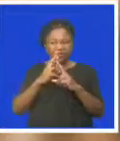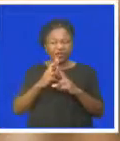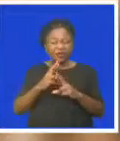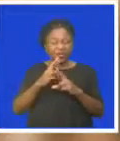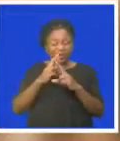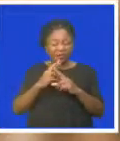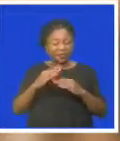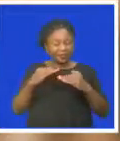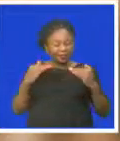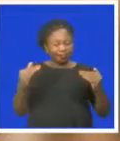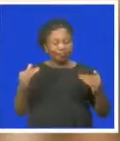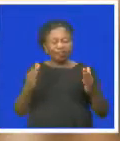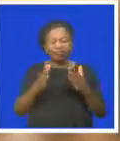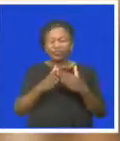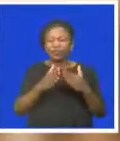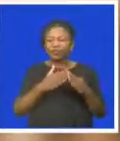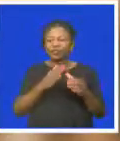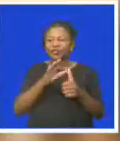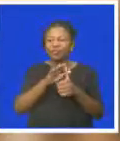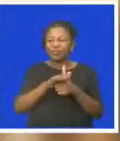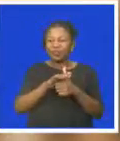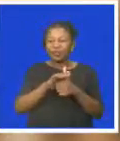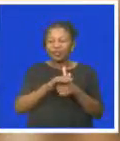because they are so important.